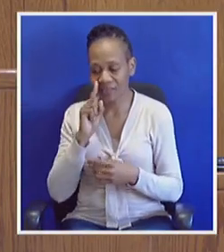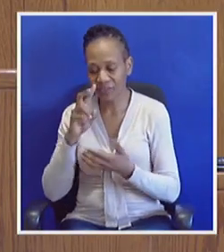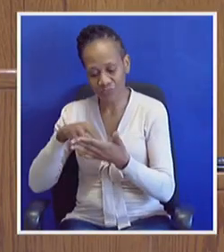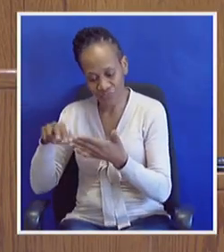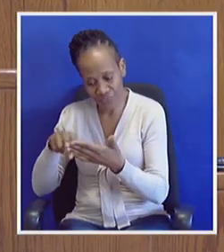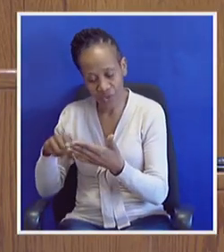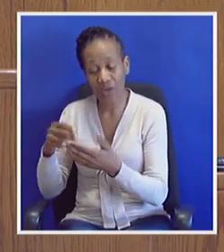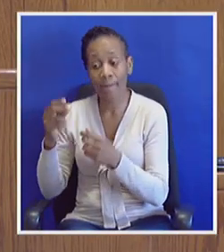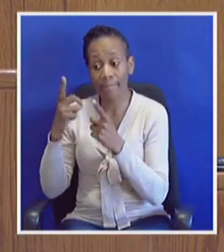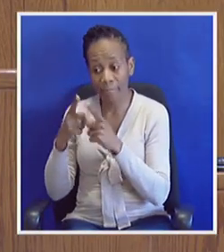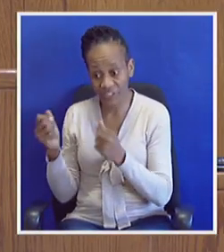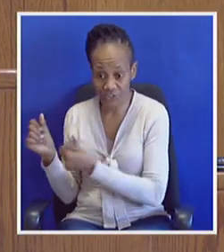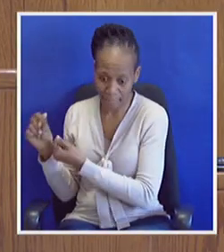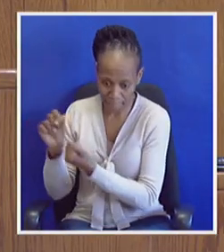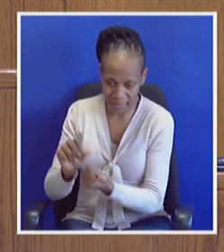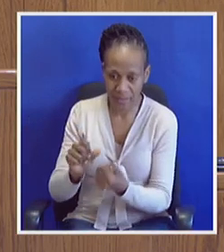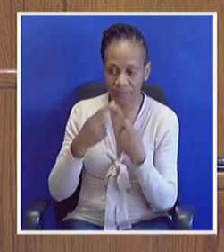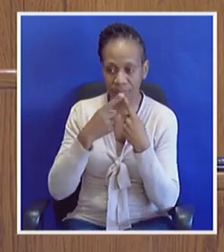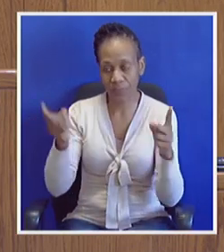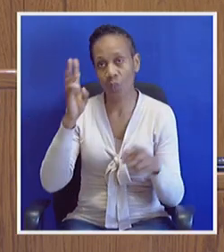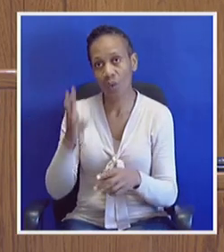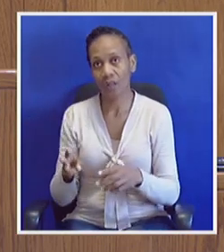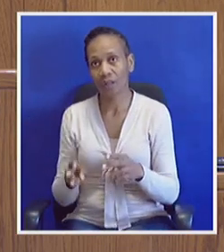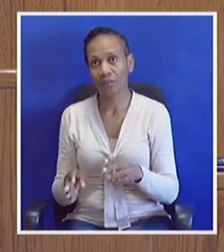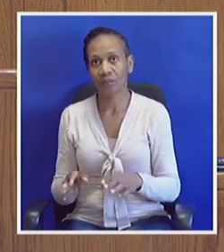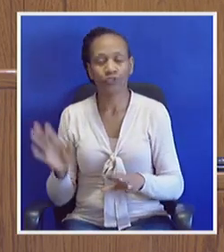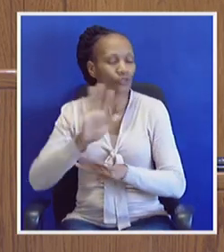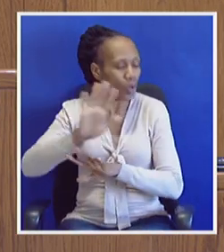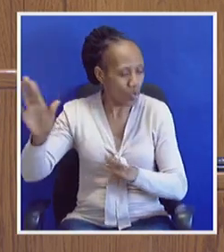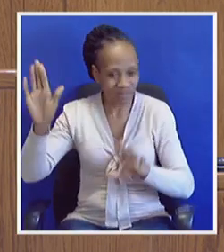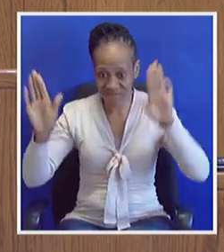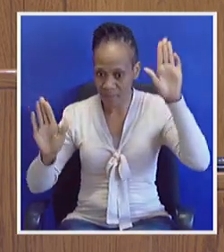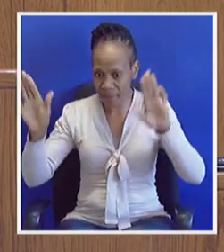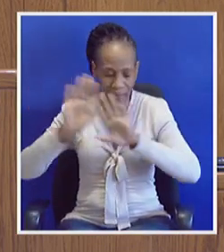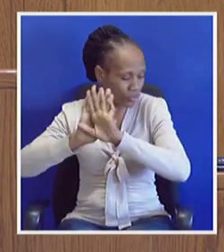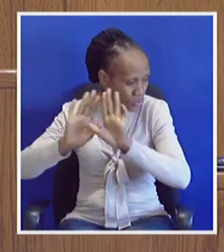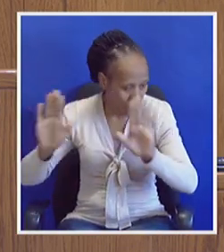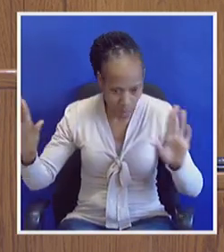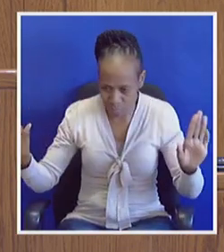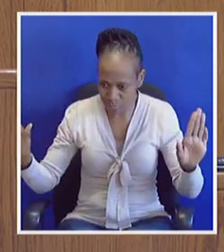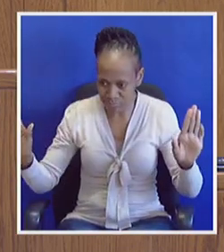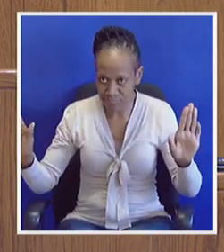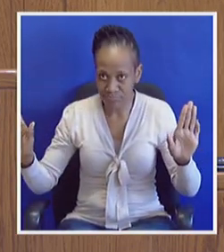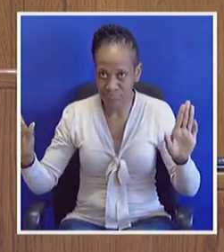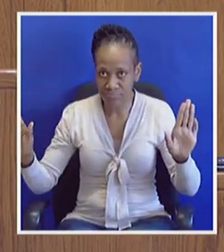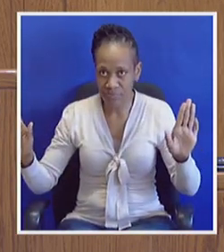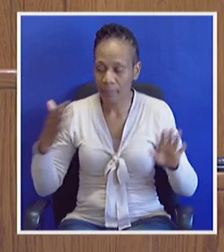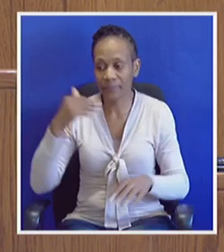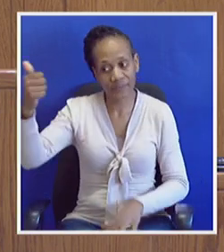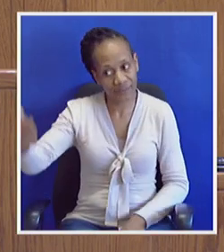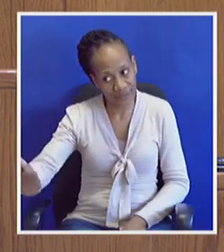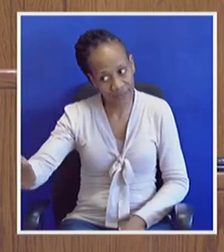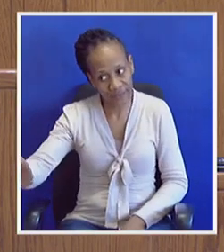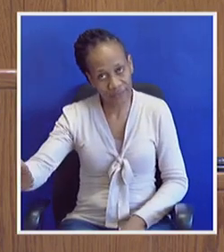House. No, I don't want to take another point. Can I, with no, due respect. No, please take your seat,